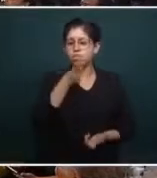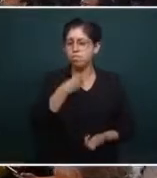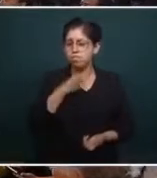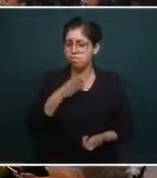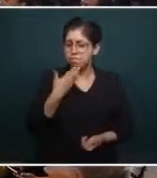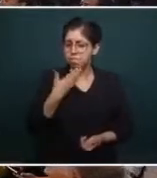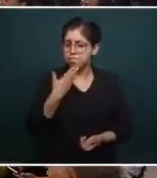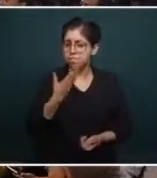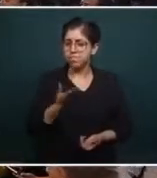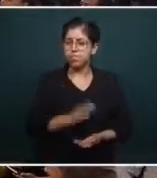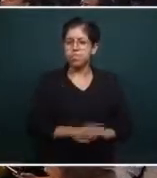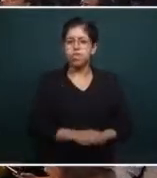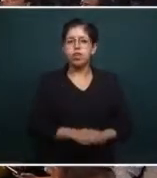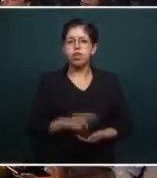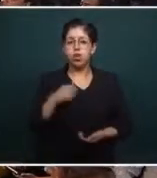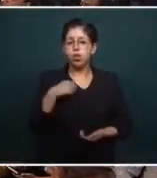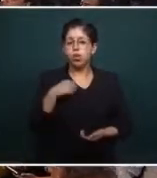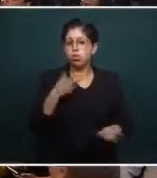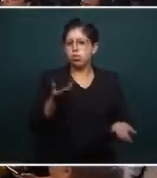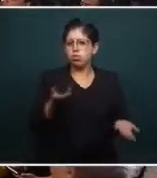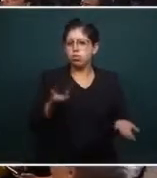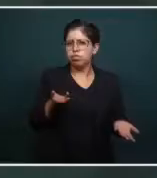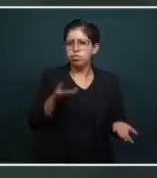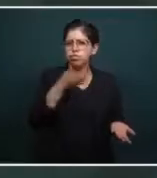that you're giving us.